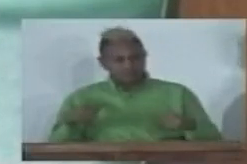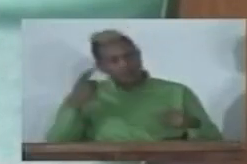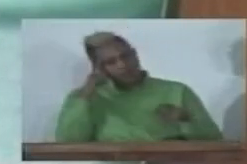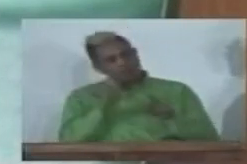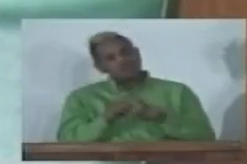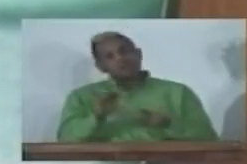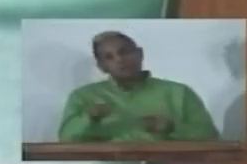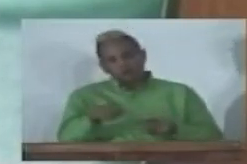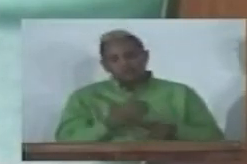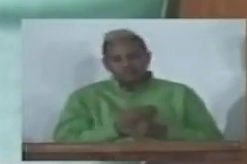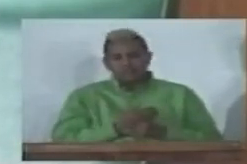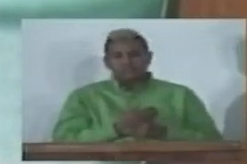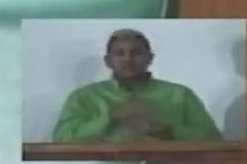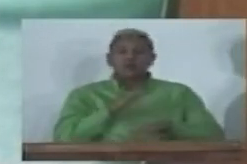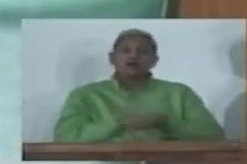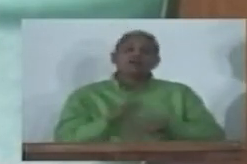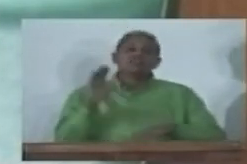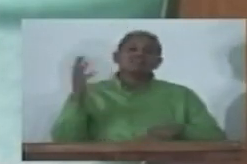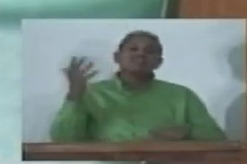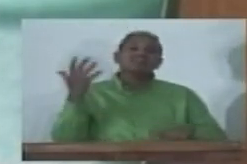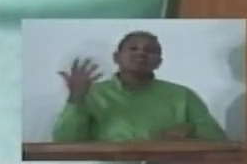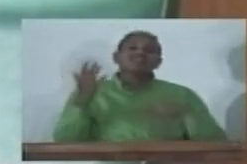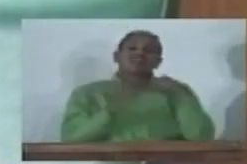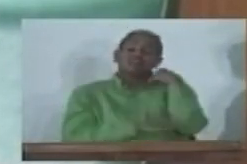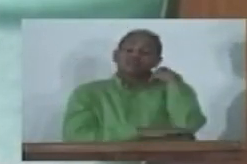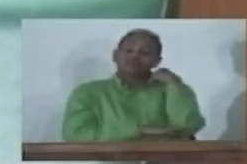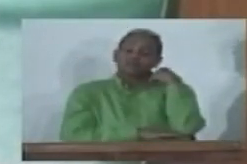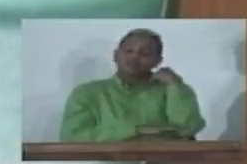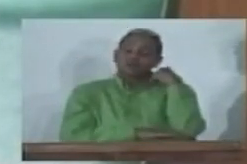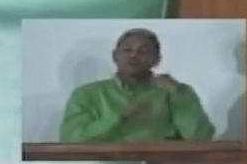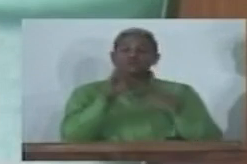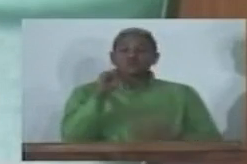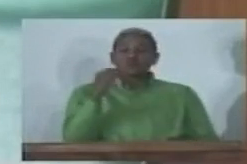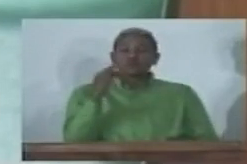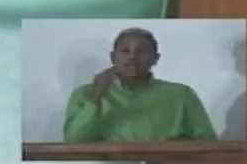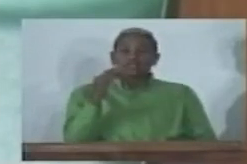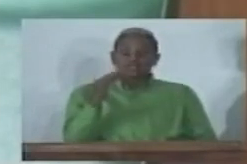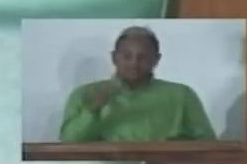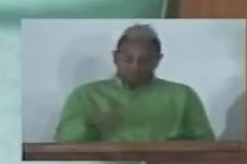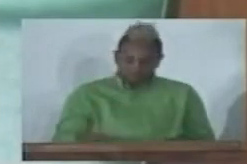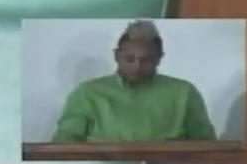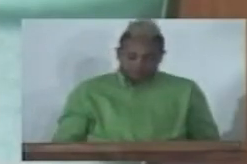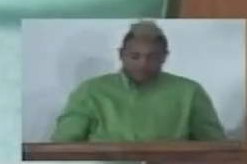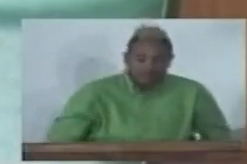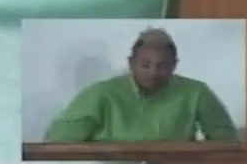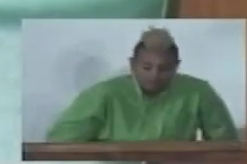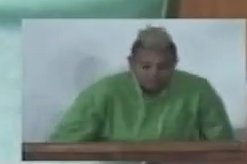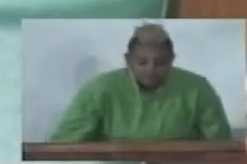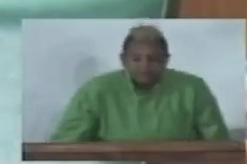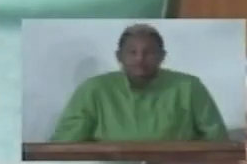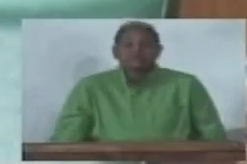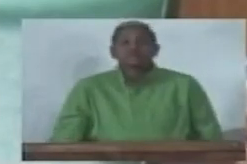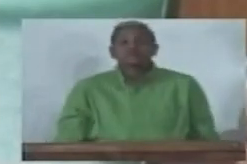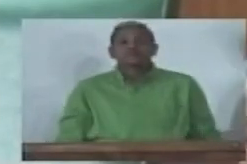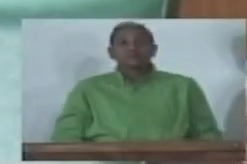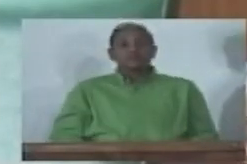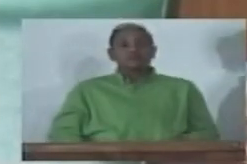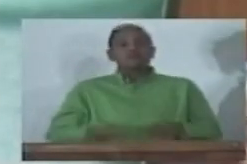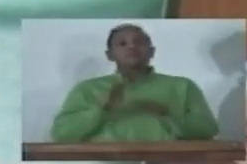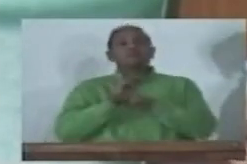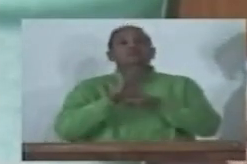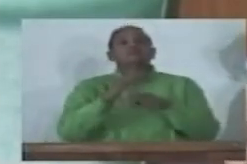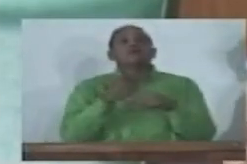And whereas on the 5th day of September 2019, the Minister made the Access to